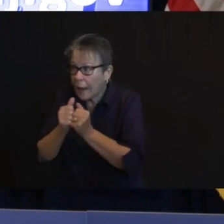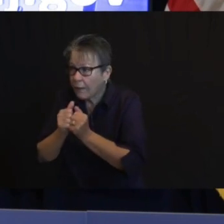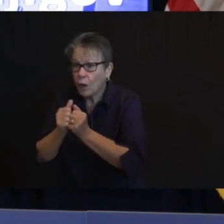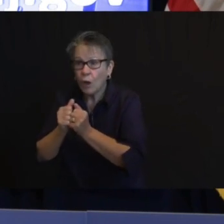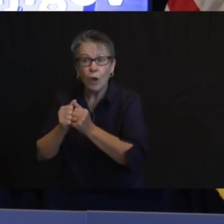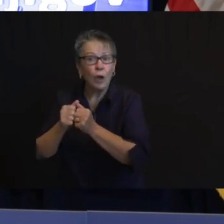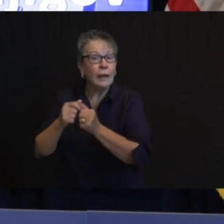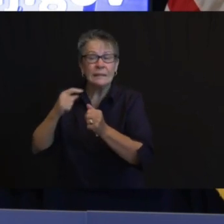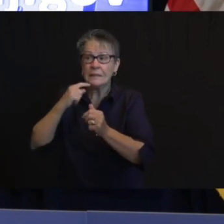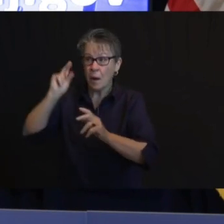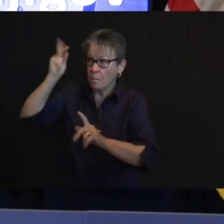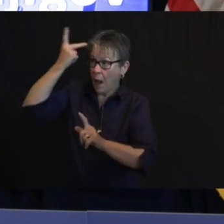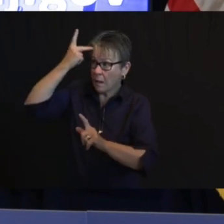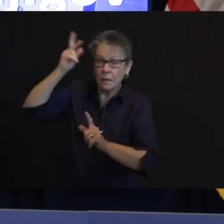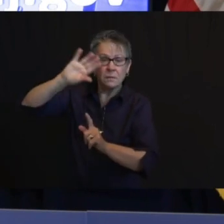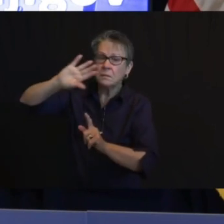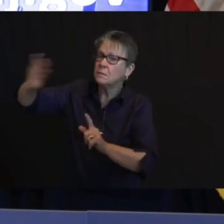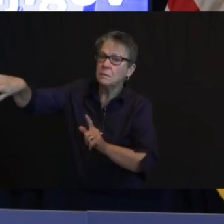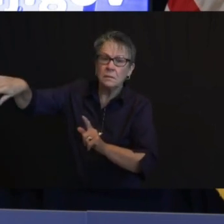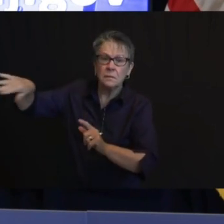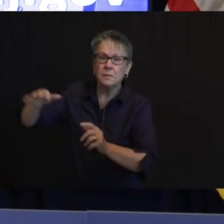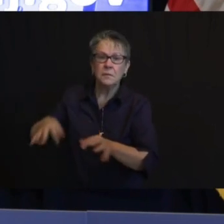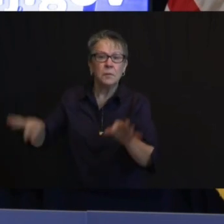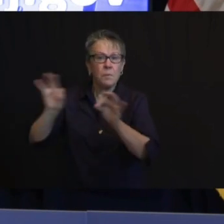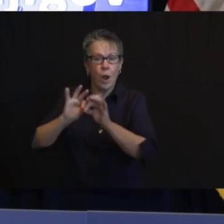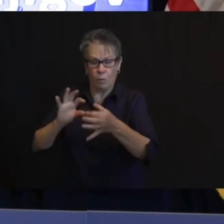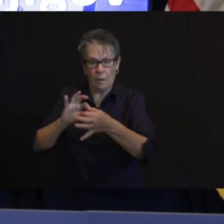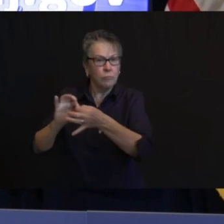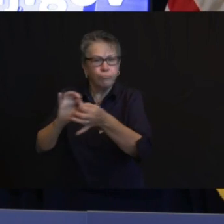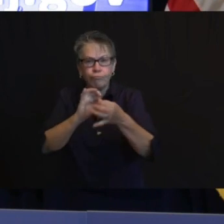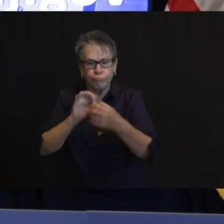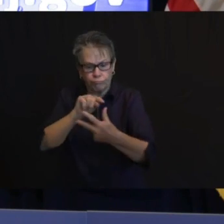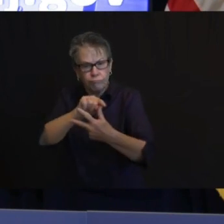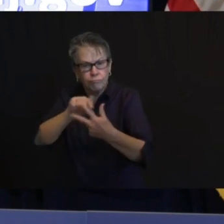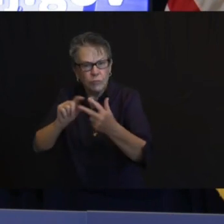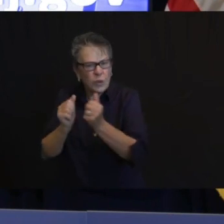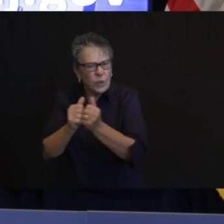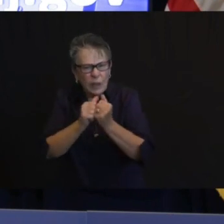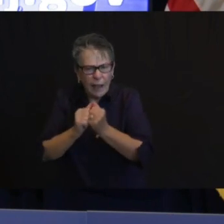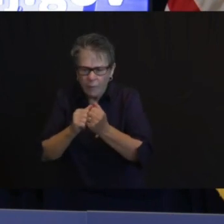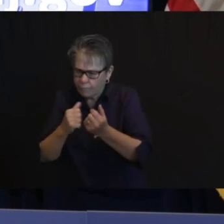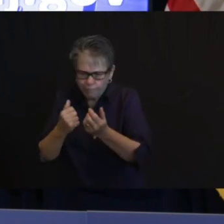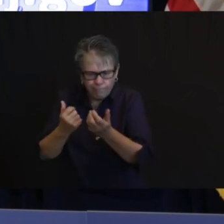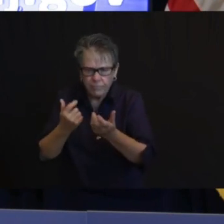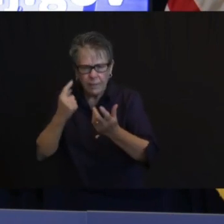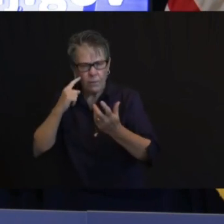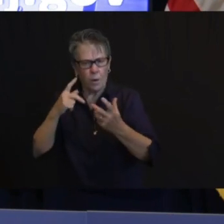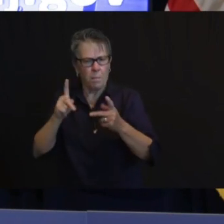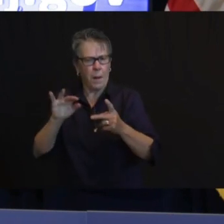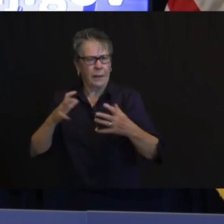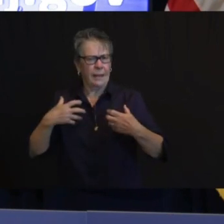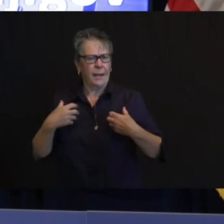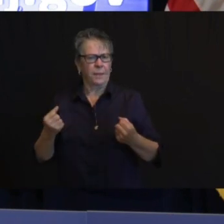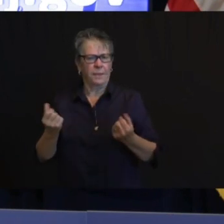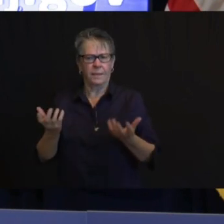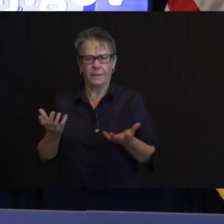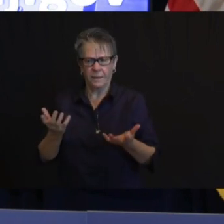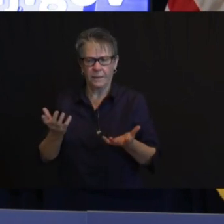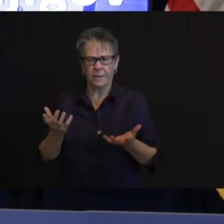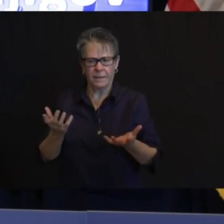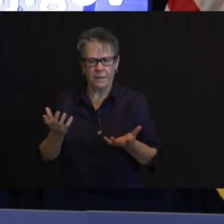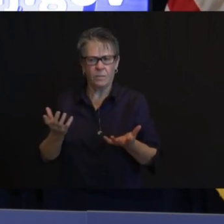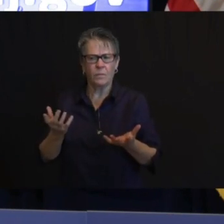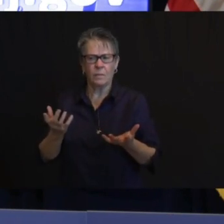of vaccine will be reserved for paid and unpaid persons serving in healthcare settings who